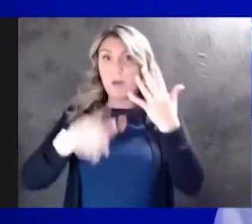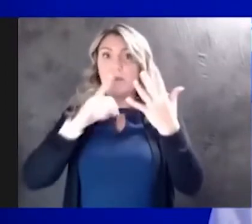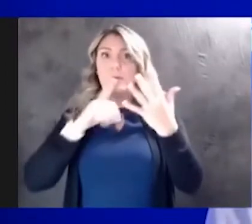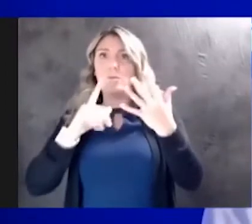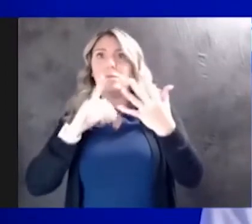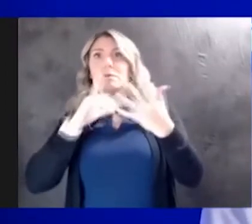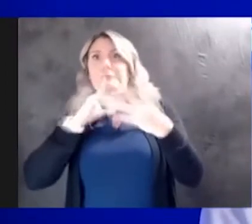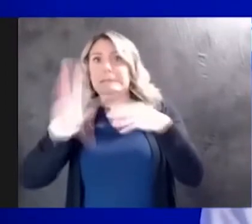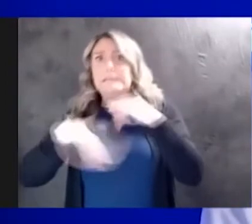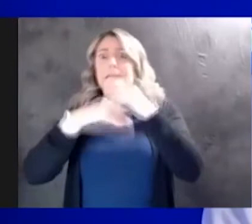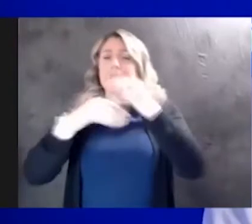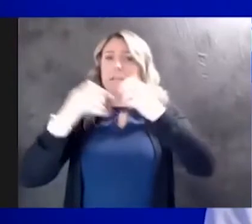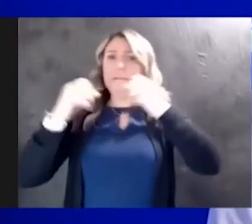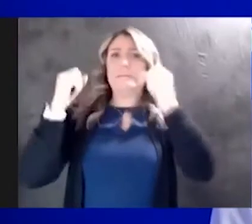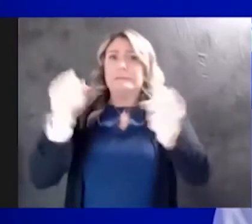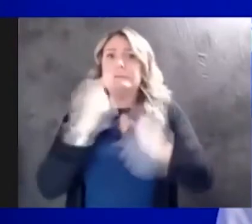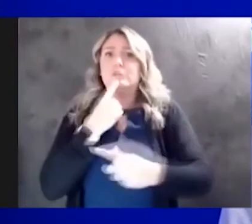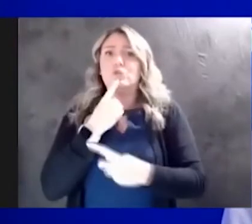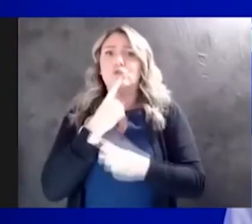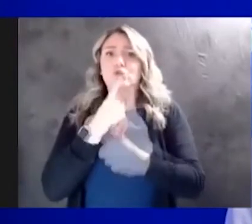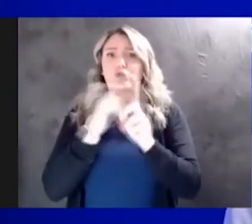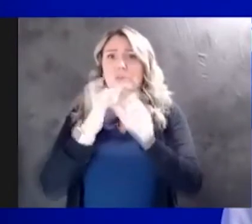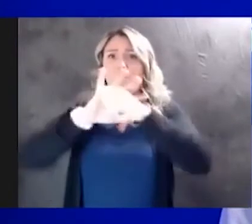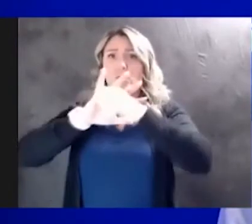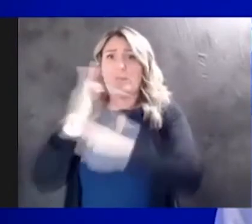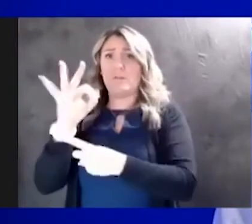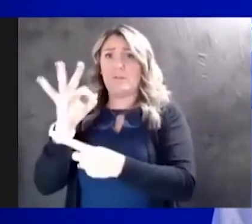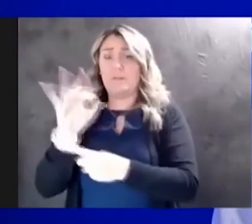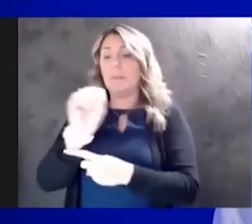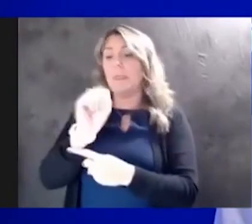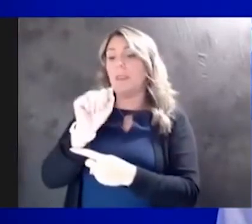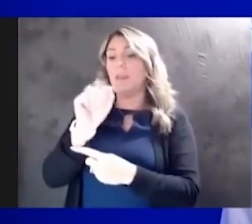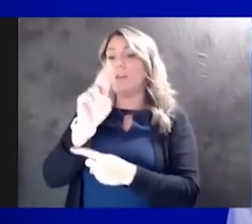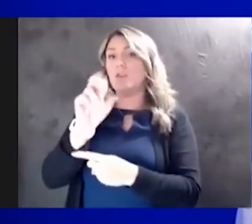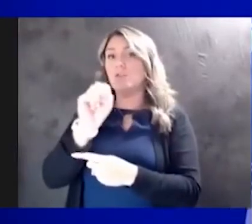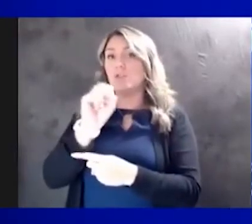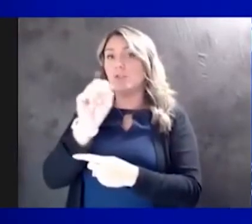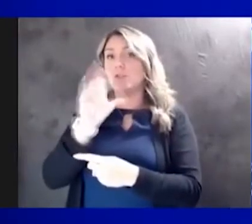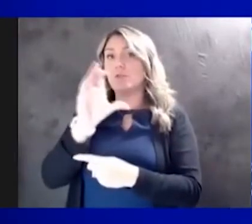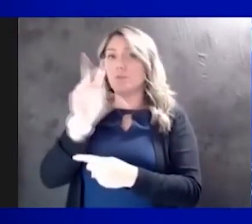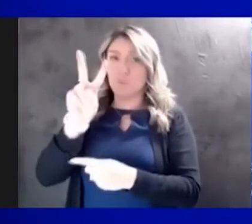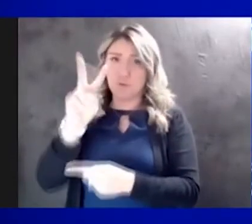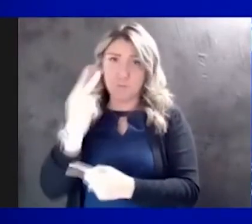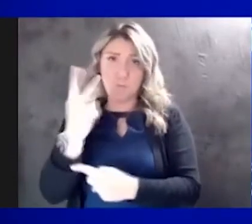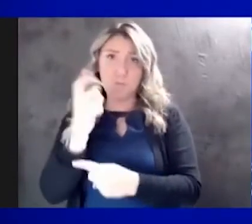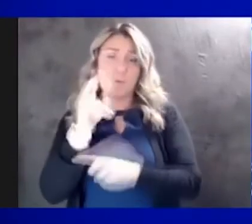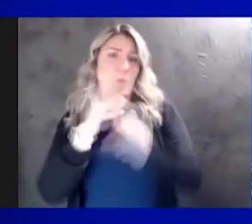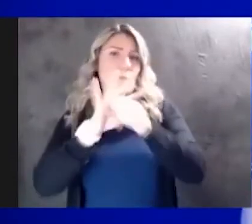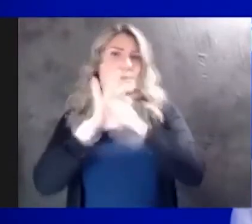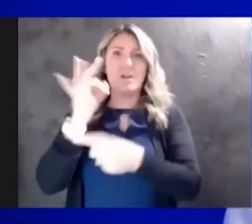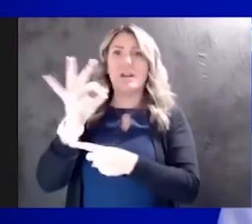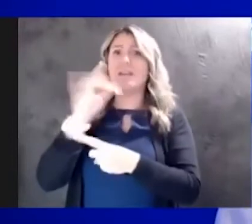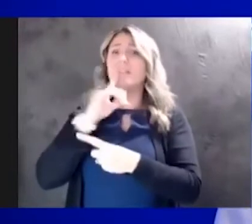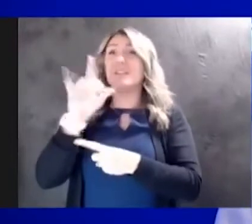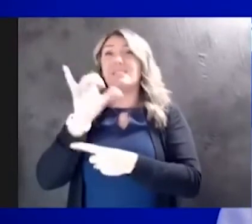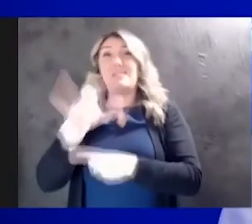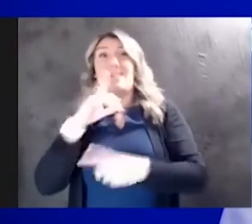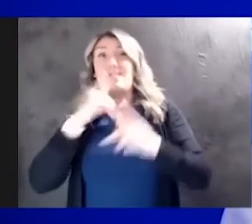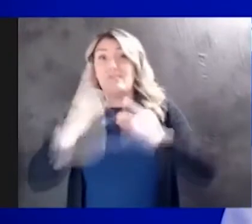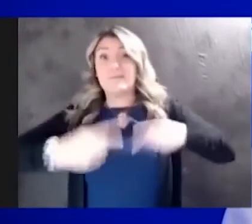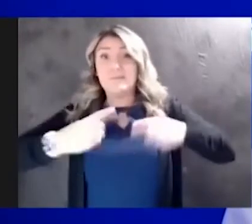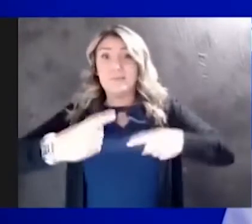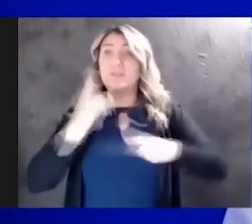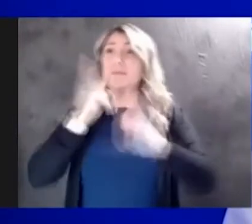infection, by the SARS-CoV-2 infection or COVID-19. Is it an uphill battle? It is. When you see what's going on